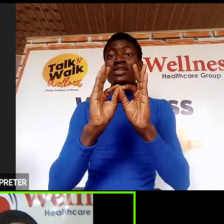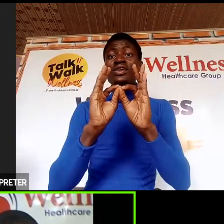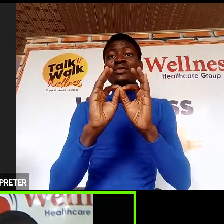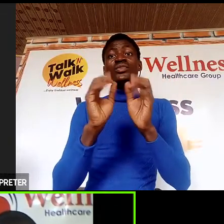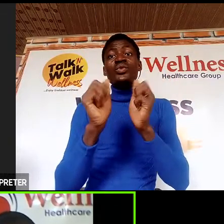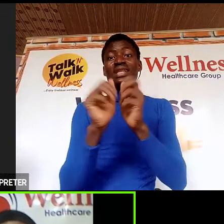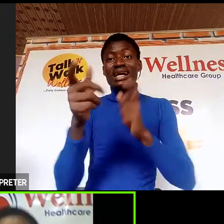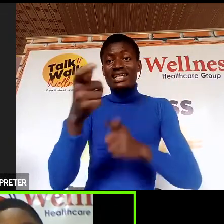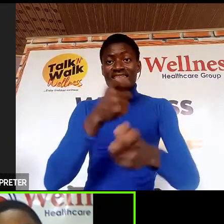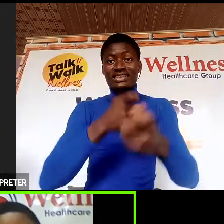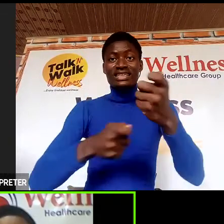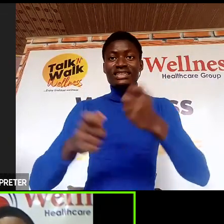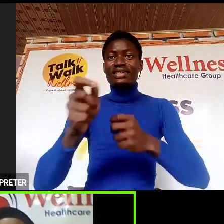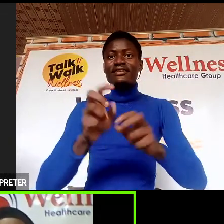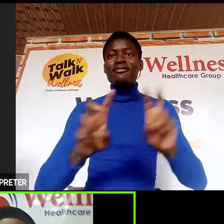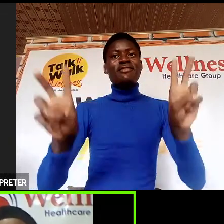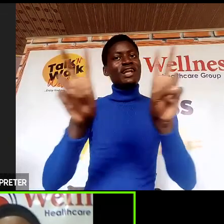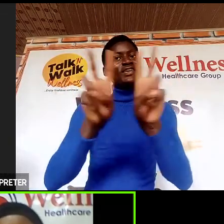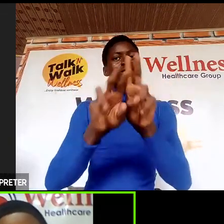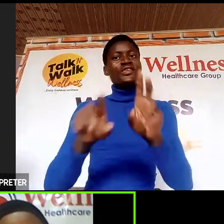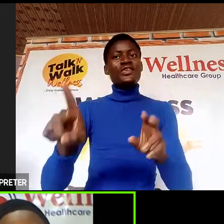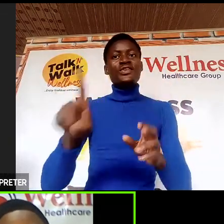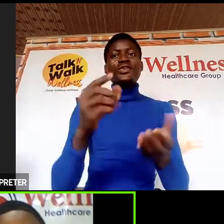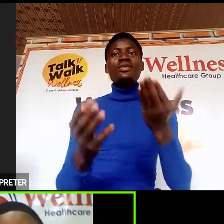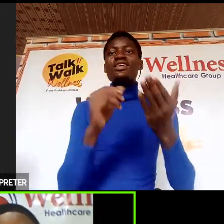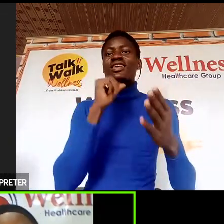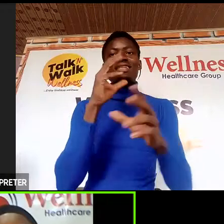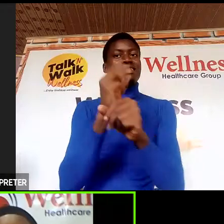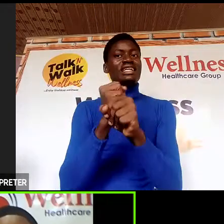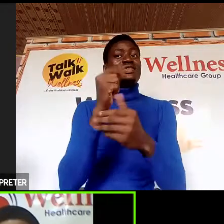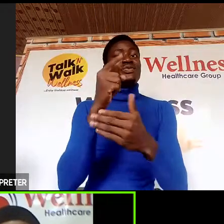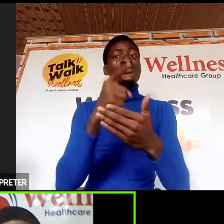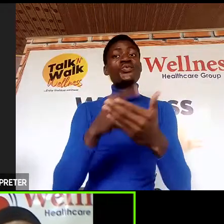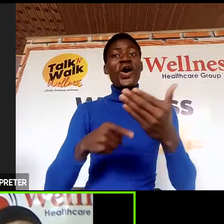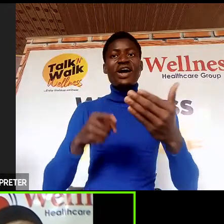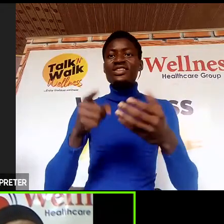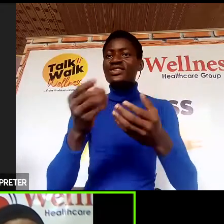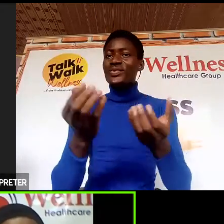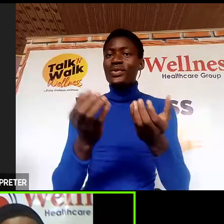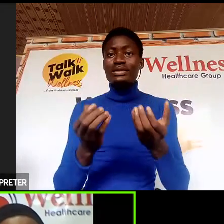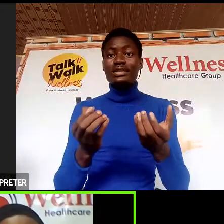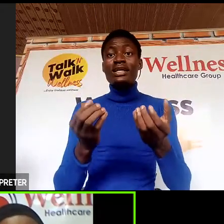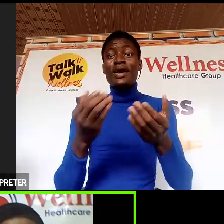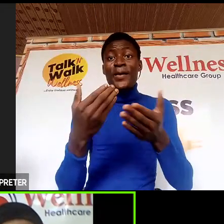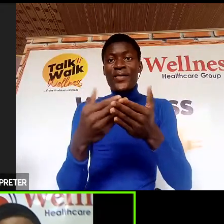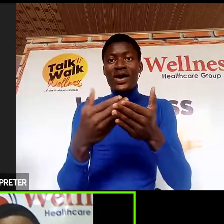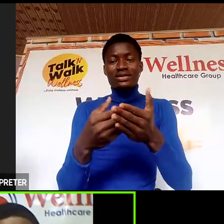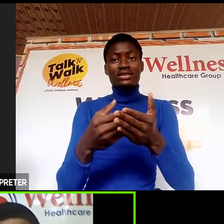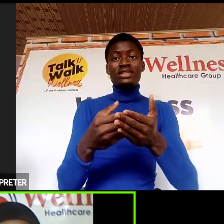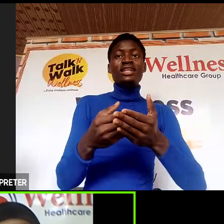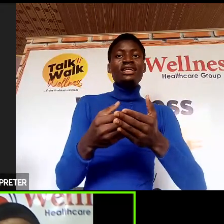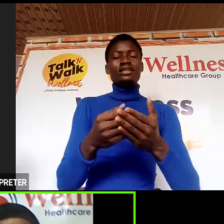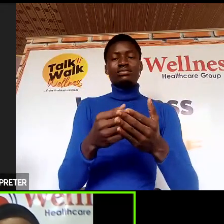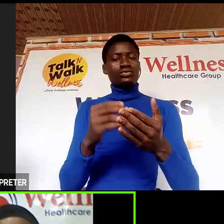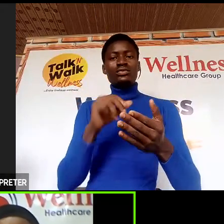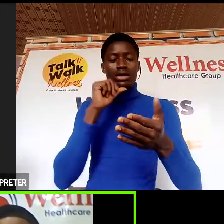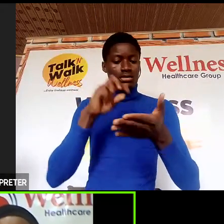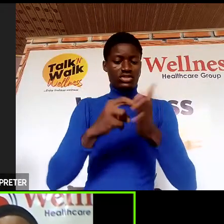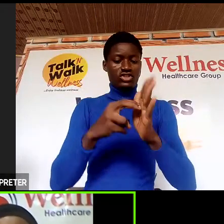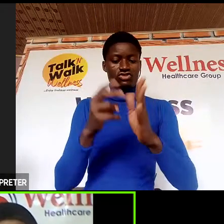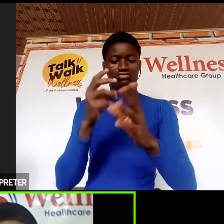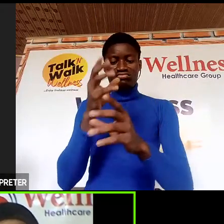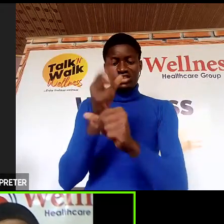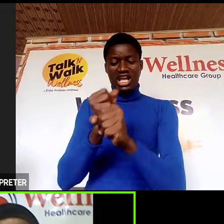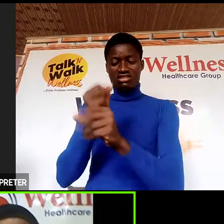is understood in that space is money. And he also said it's not about the acquisition of the money, it's about what you can leverage the money on, what you